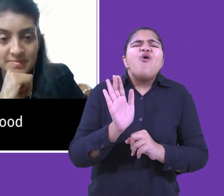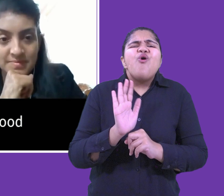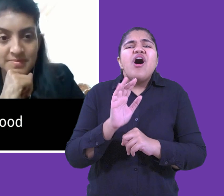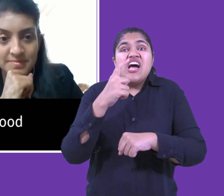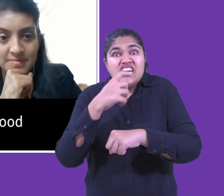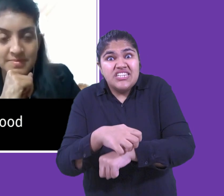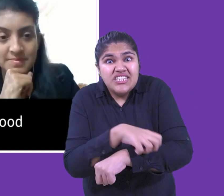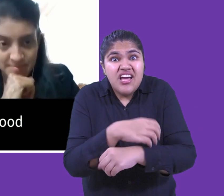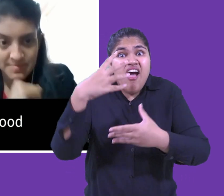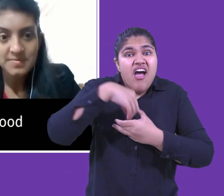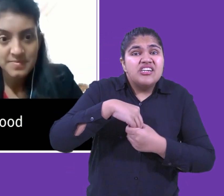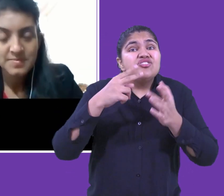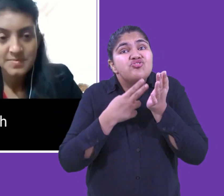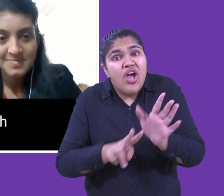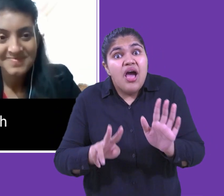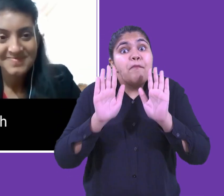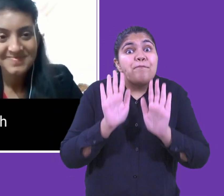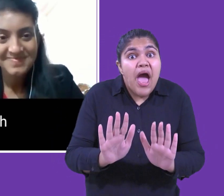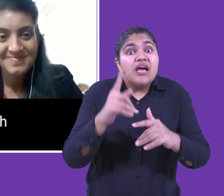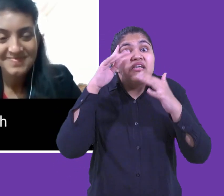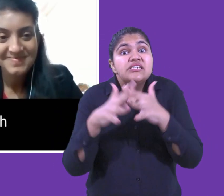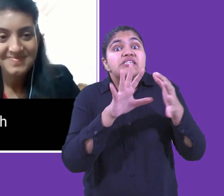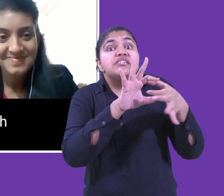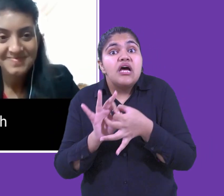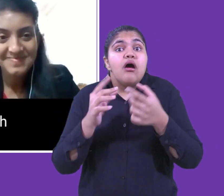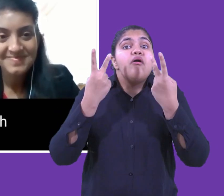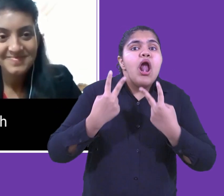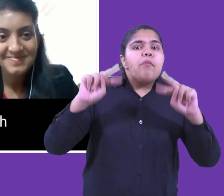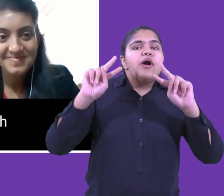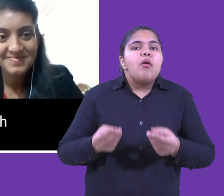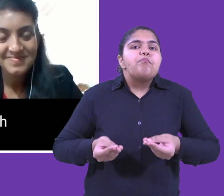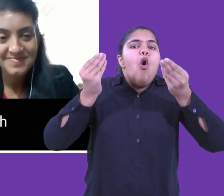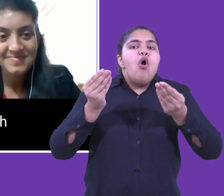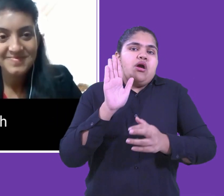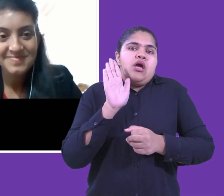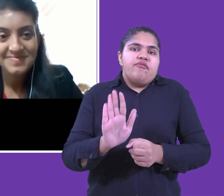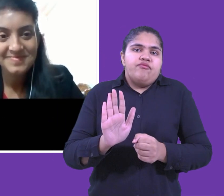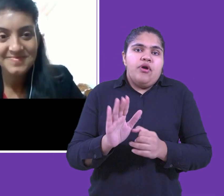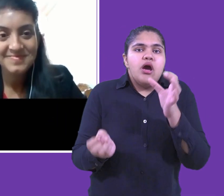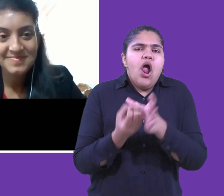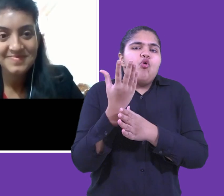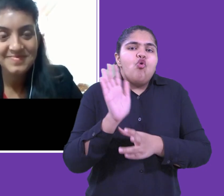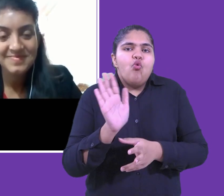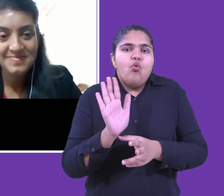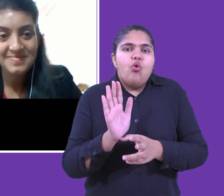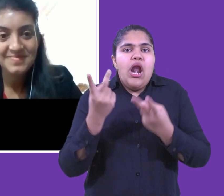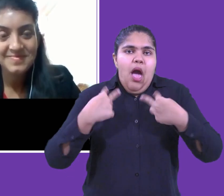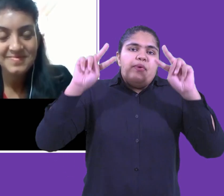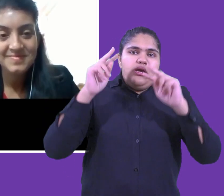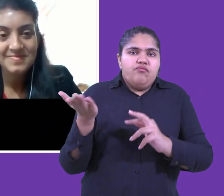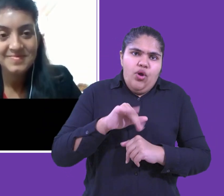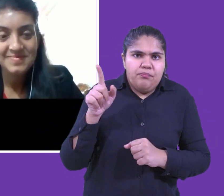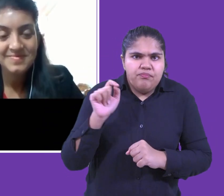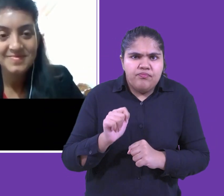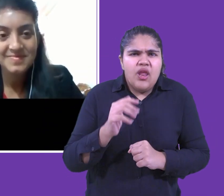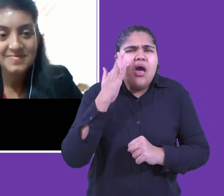diet, stay living, stay happy, deal with the people, try to share with your thoughts. Any problem with regard to the